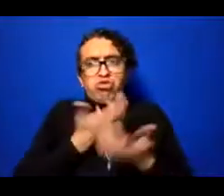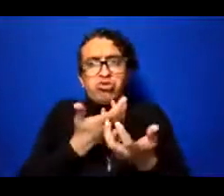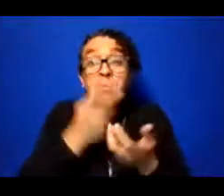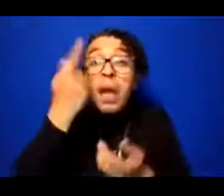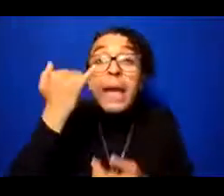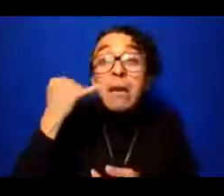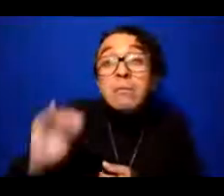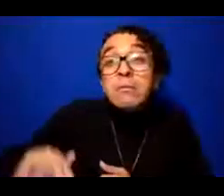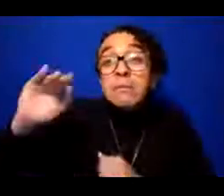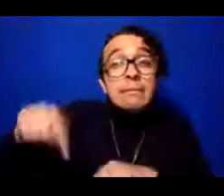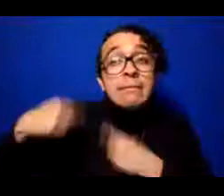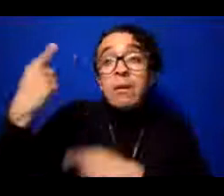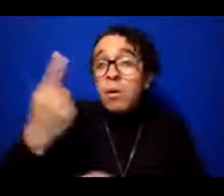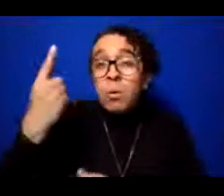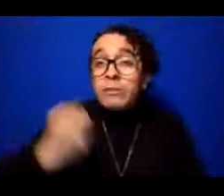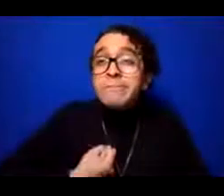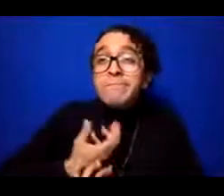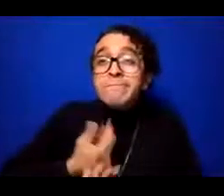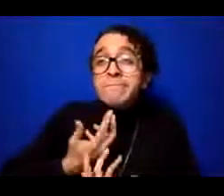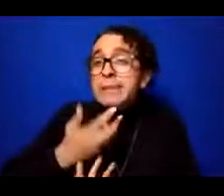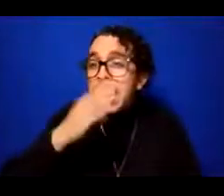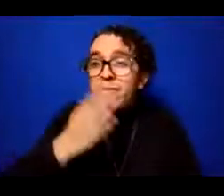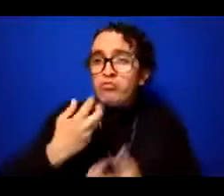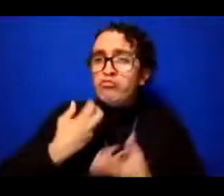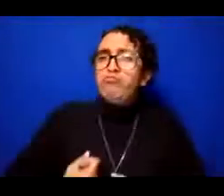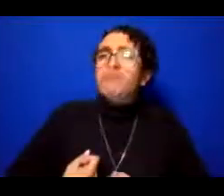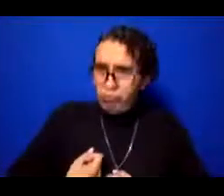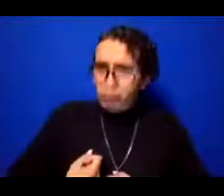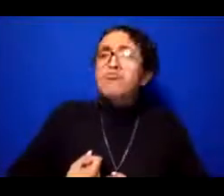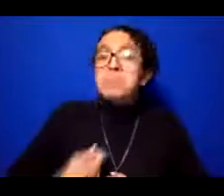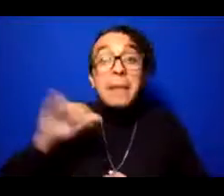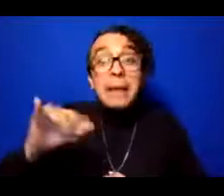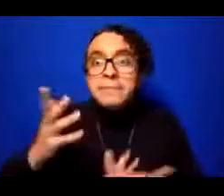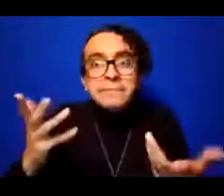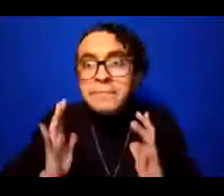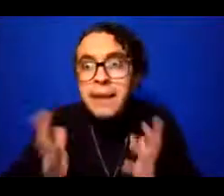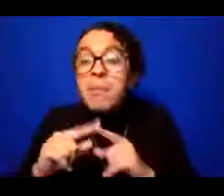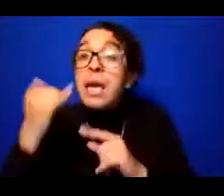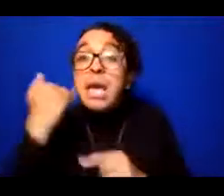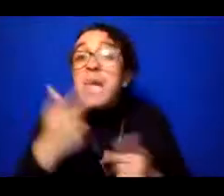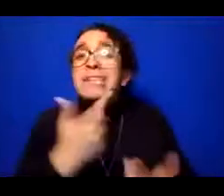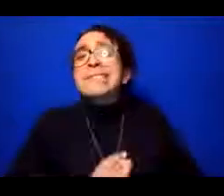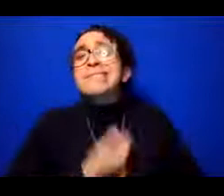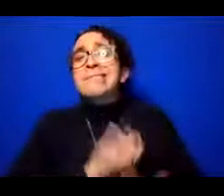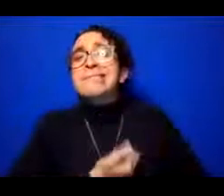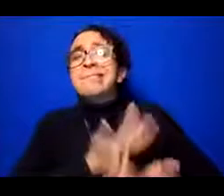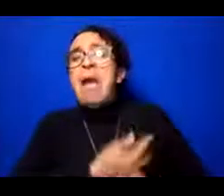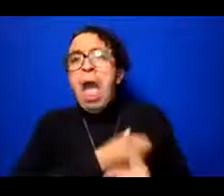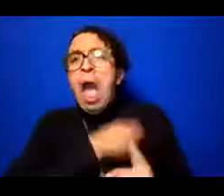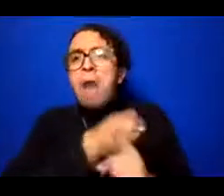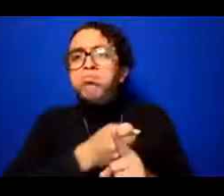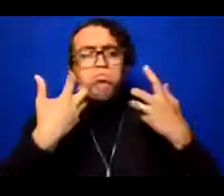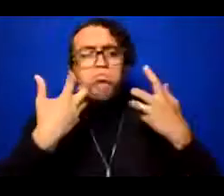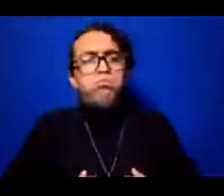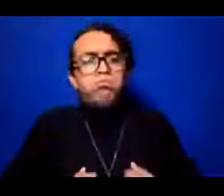not a change, but if they're usually just, very vocal, and you had a great relationship, then all of a sudden, their lips are sealed and they give